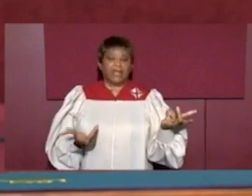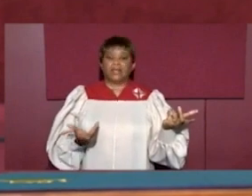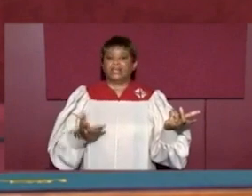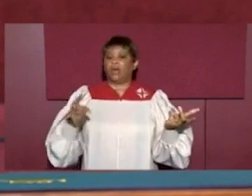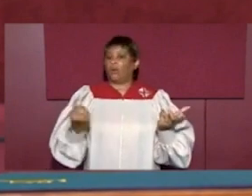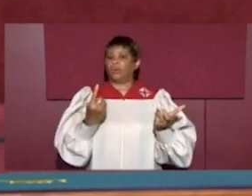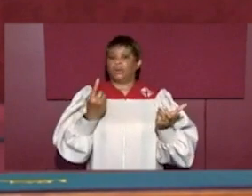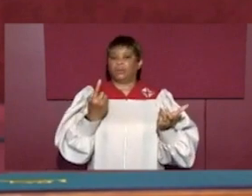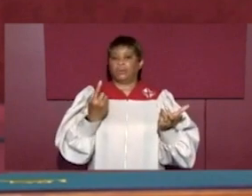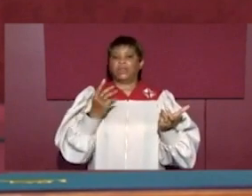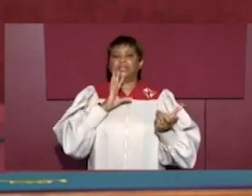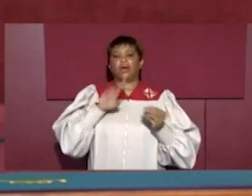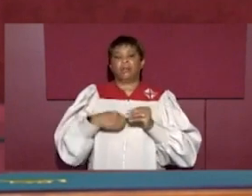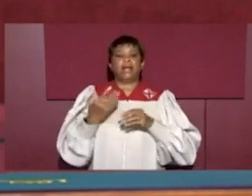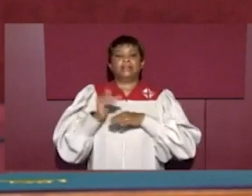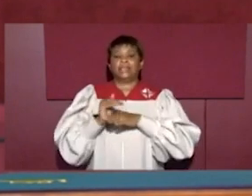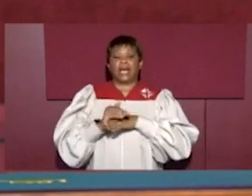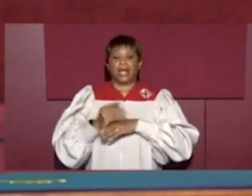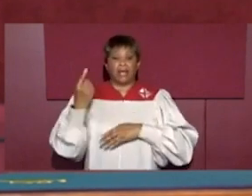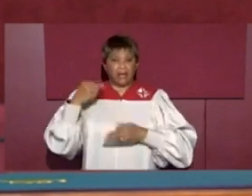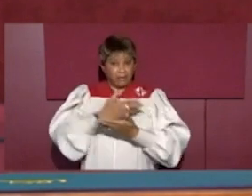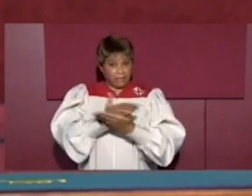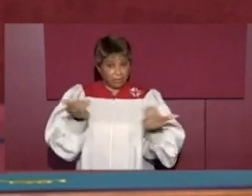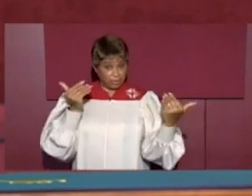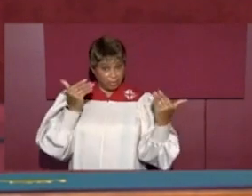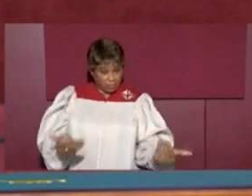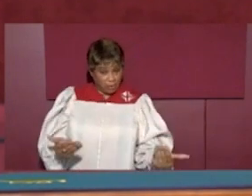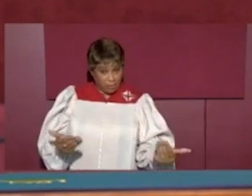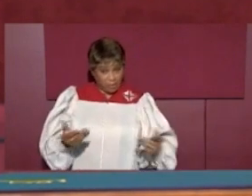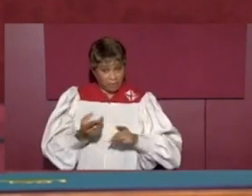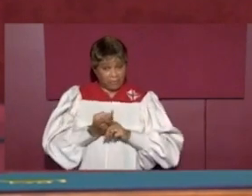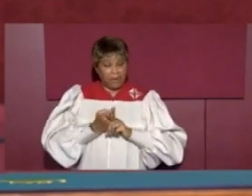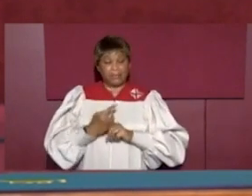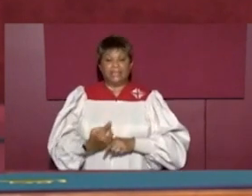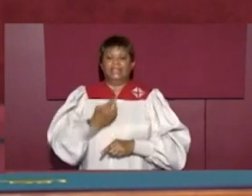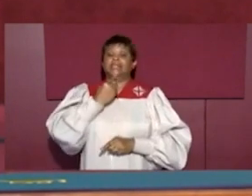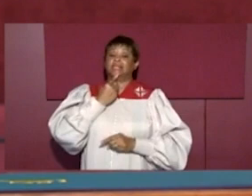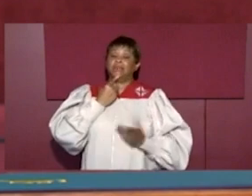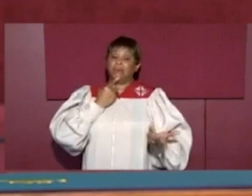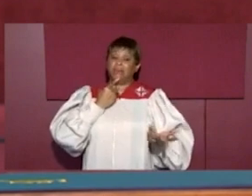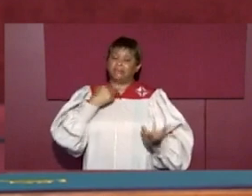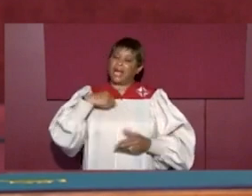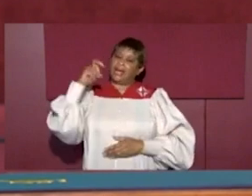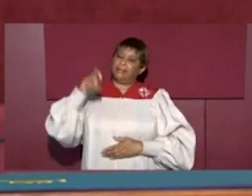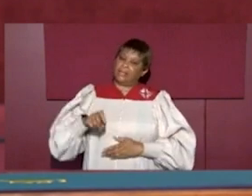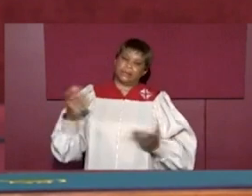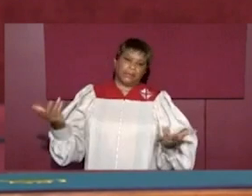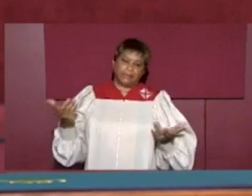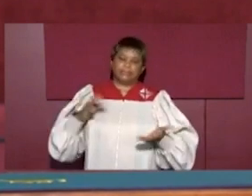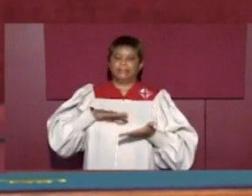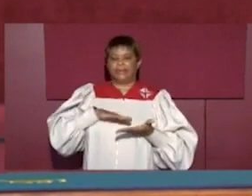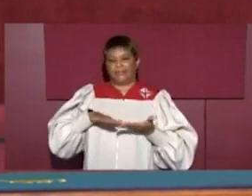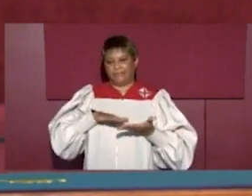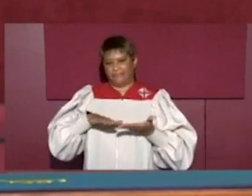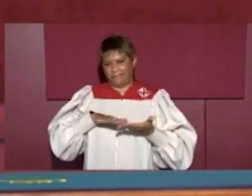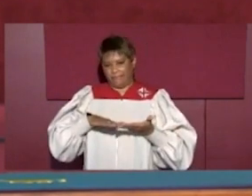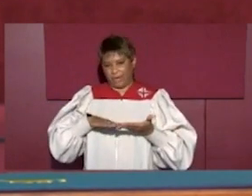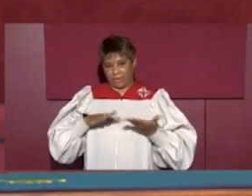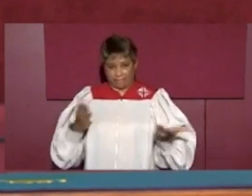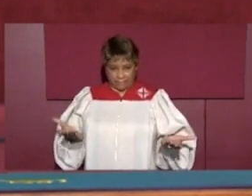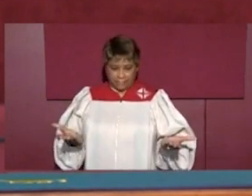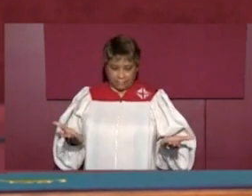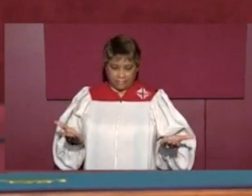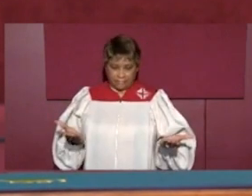tonight, listen, in order to move forward from disappointment, I must forgive. I must